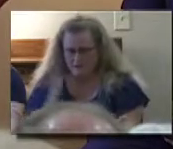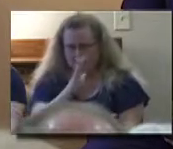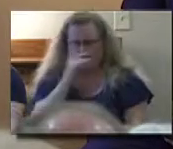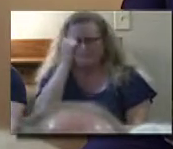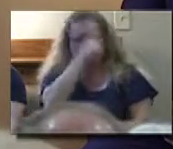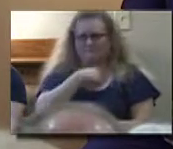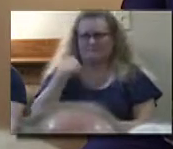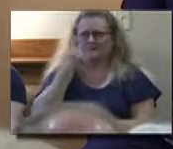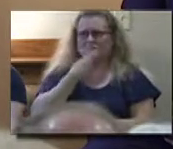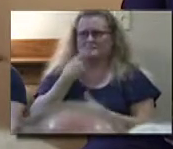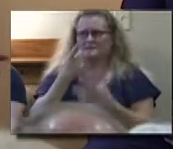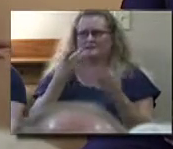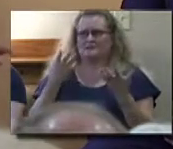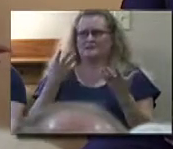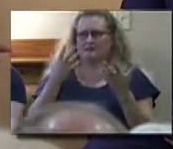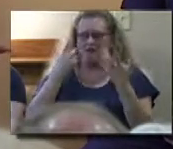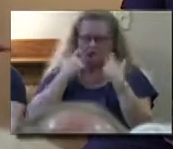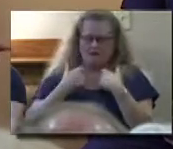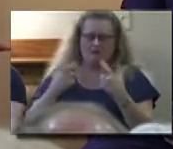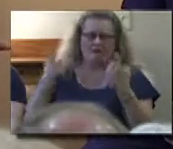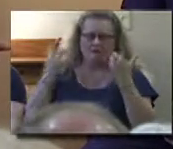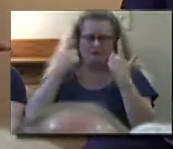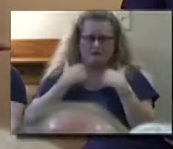face sobbing.